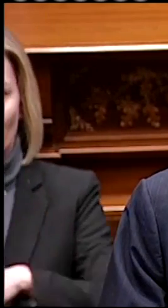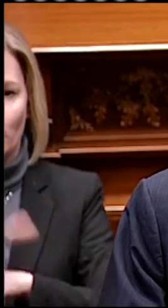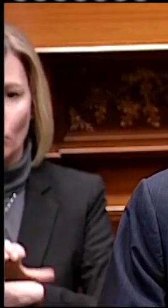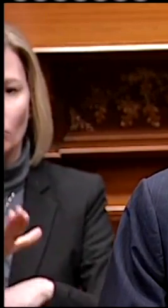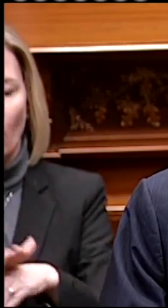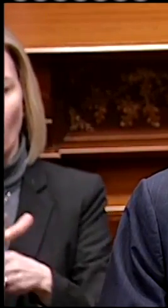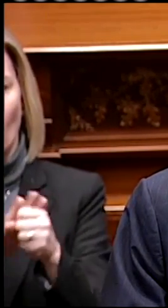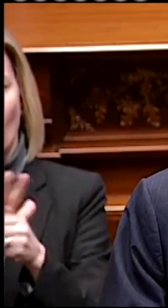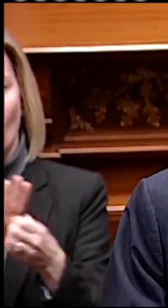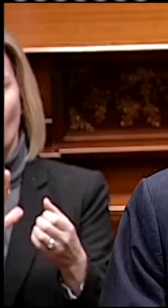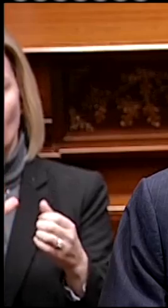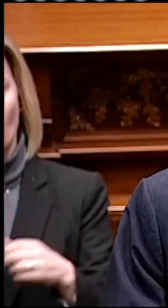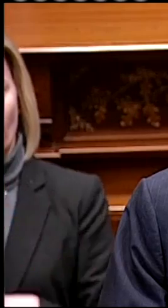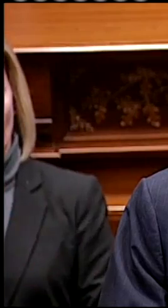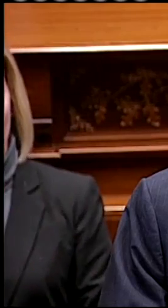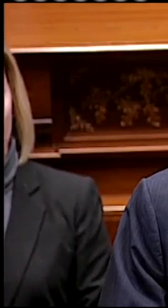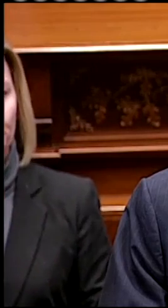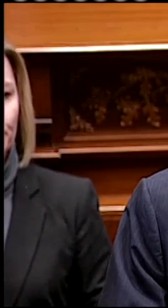governments.